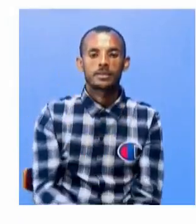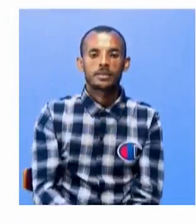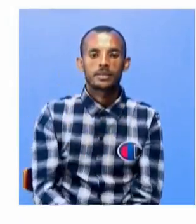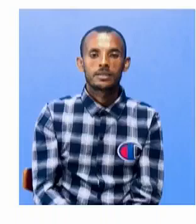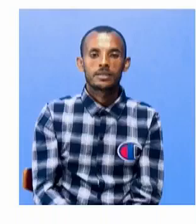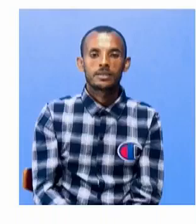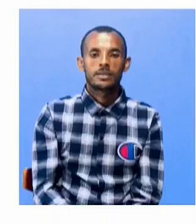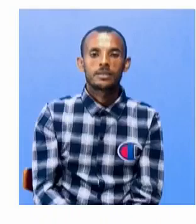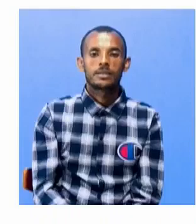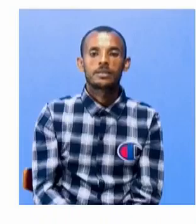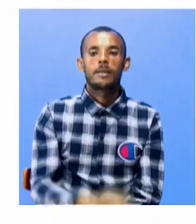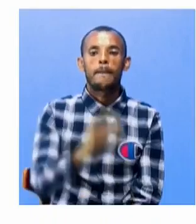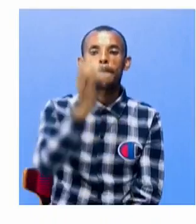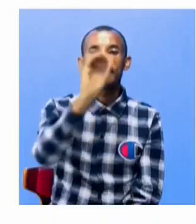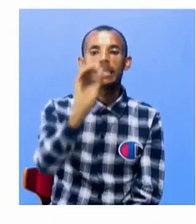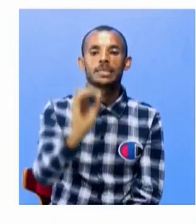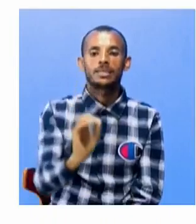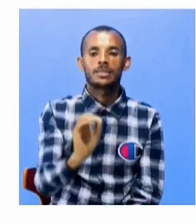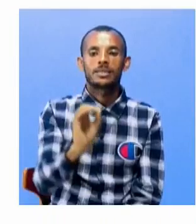percent